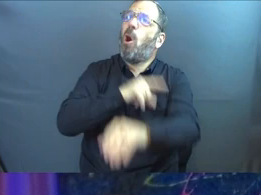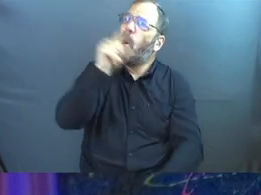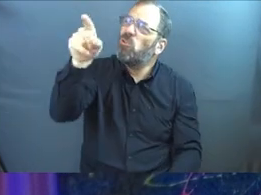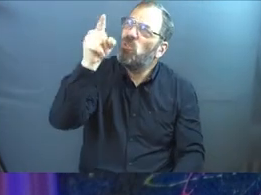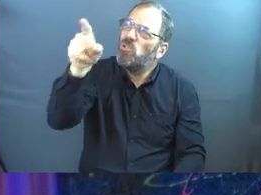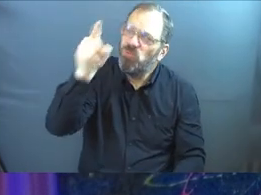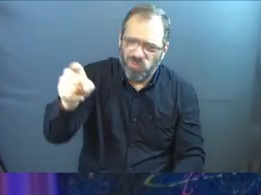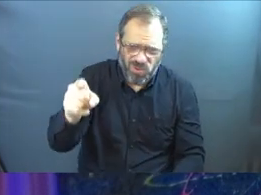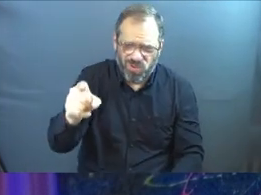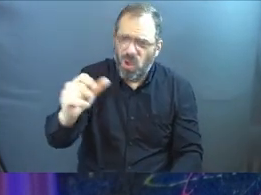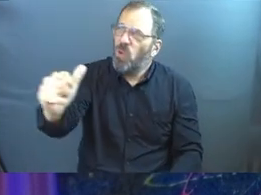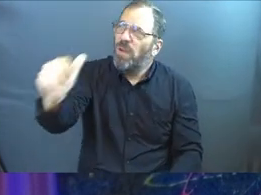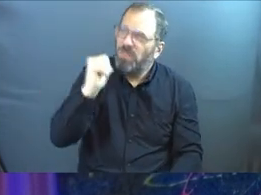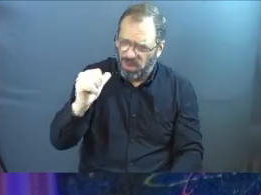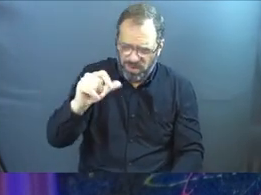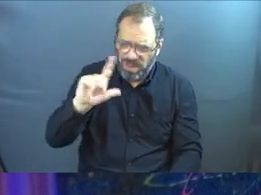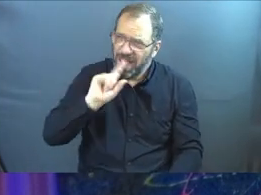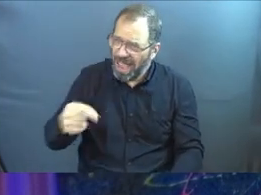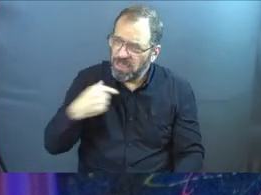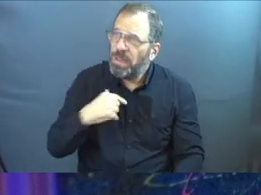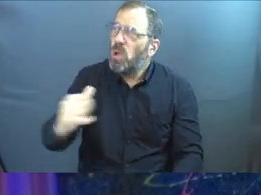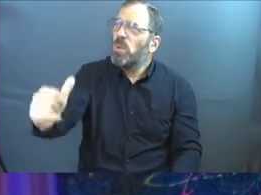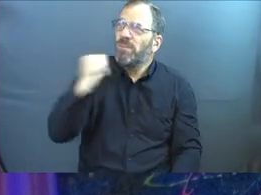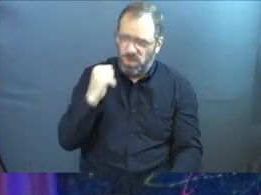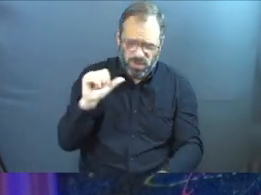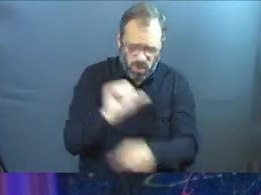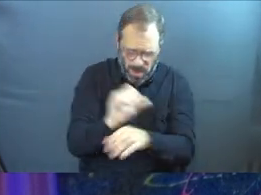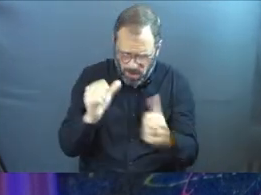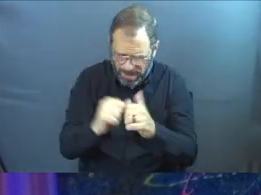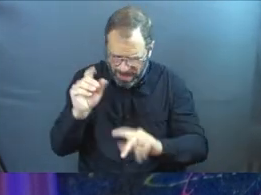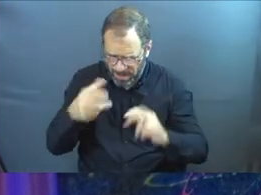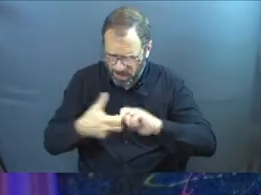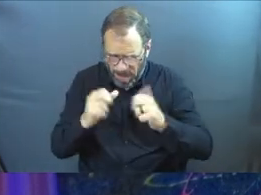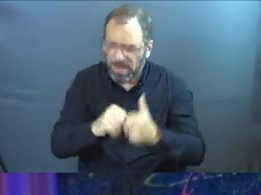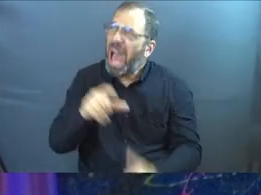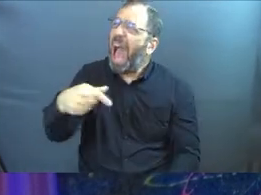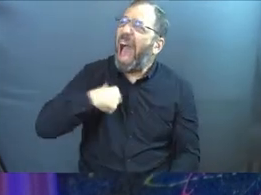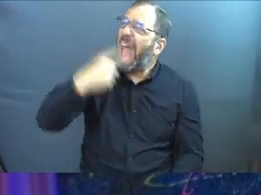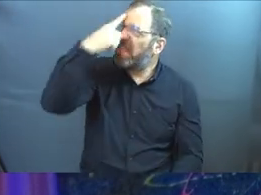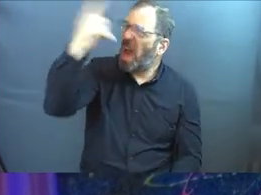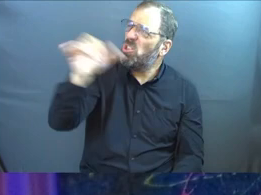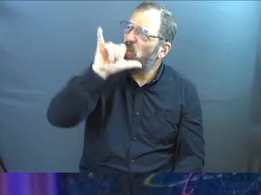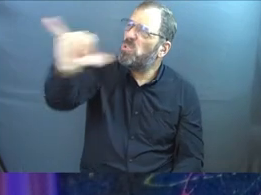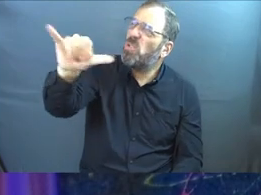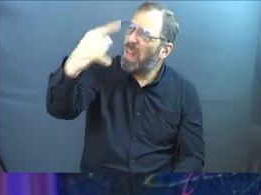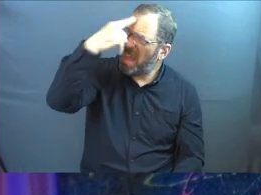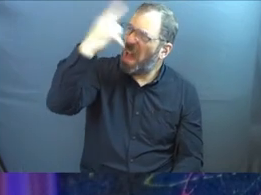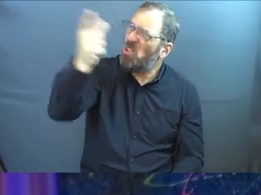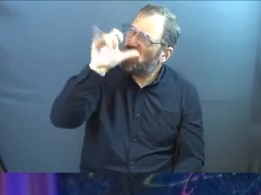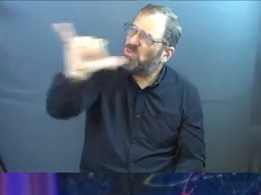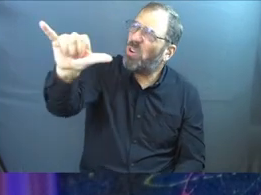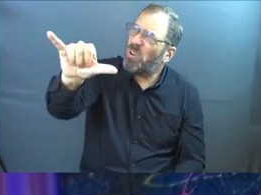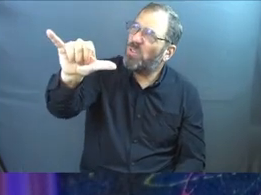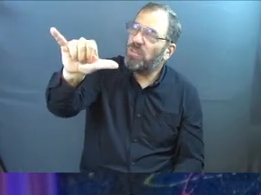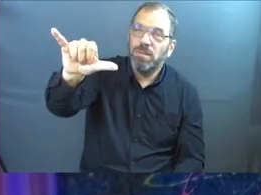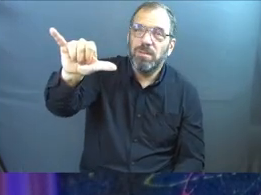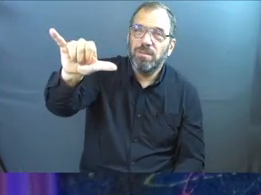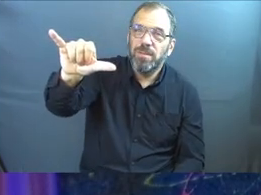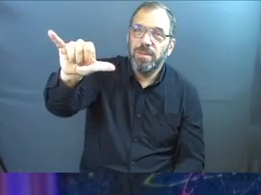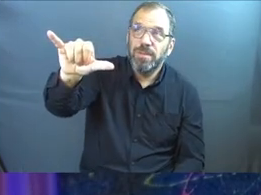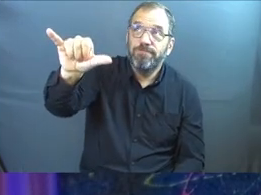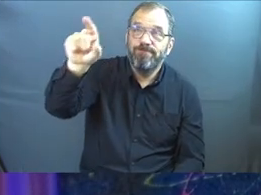O Lord, will you refuse to answer me, refuse to deal with these problems? I thought you were eternal, God. He brings